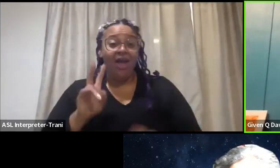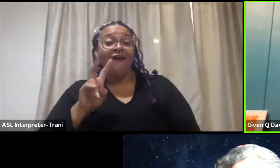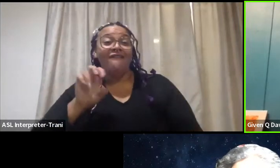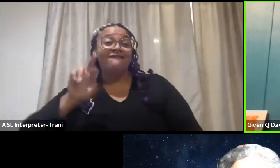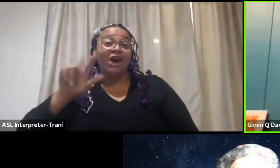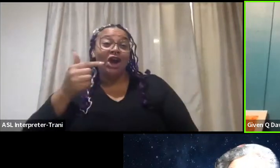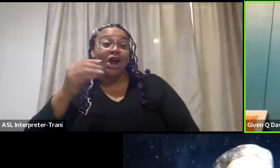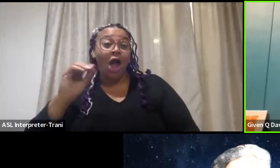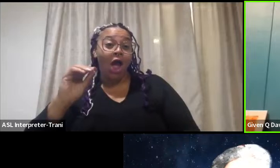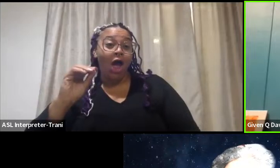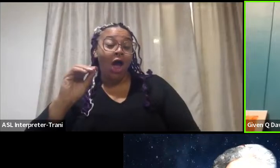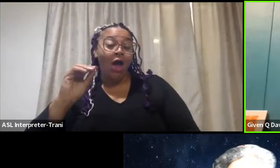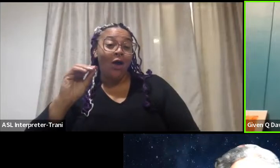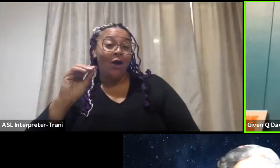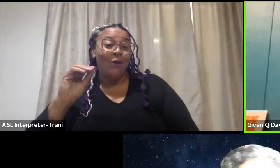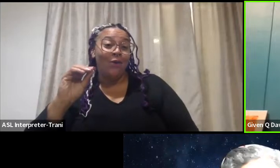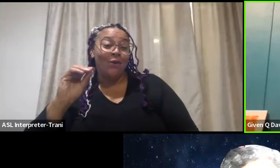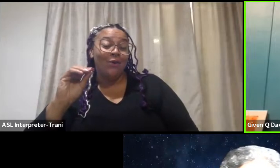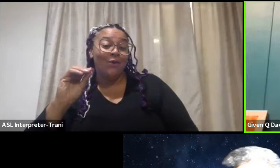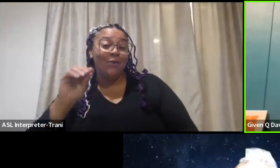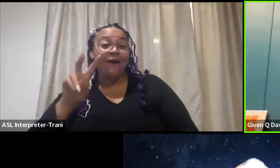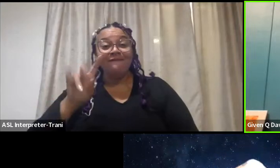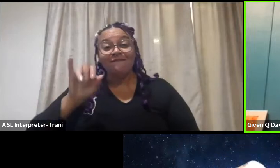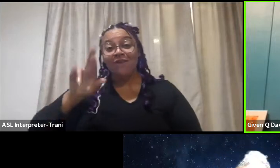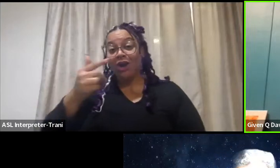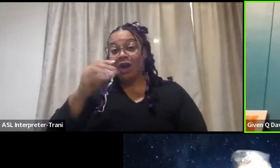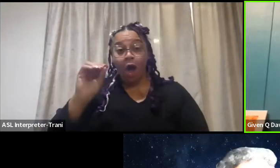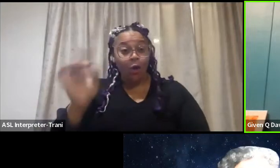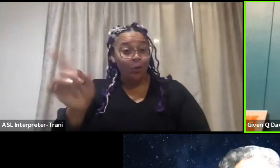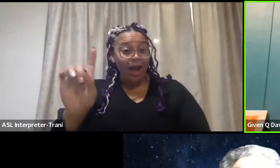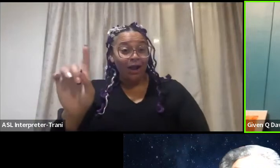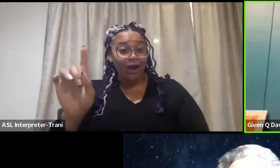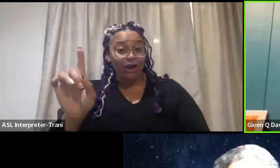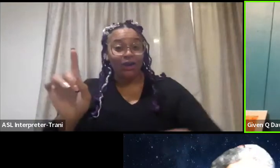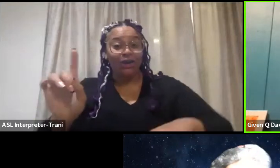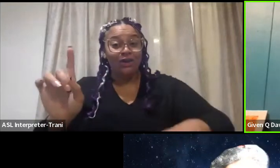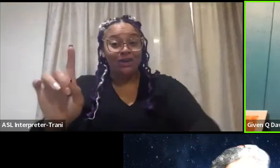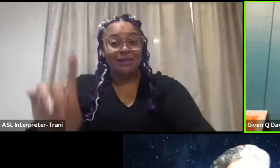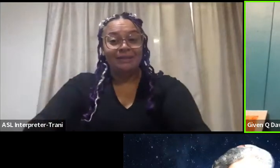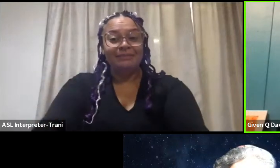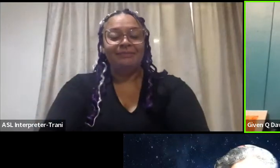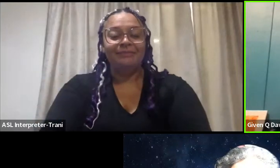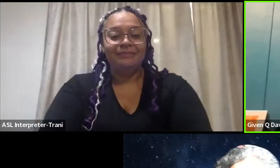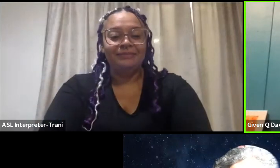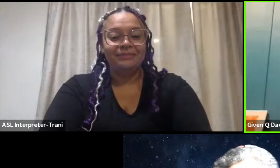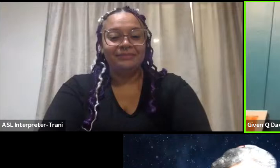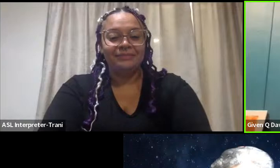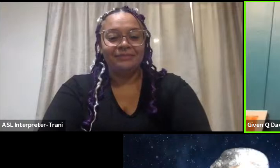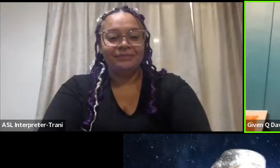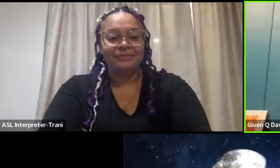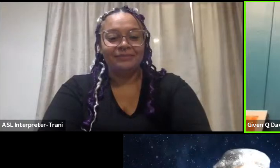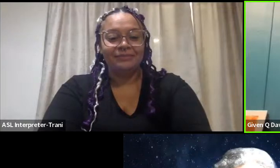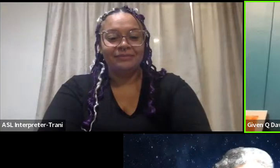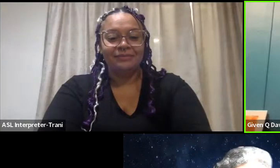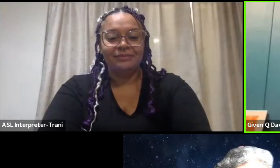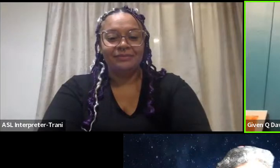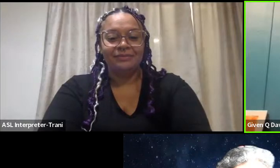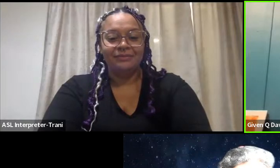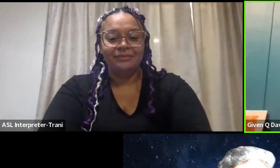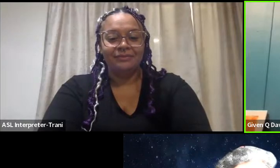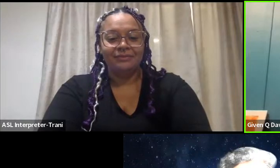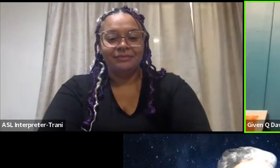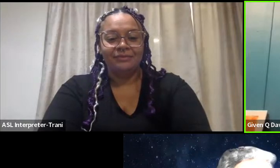Virgo. We're the Virgo babies. August 23rd through September